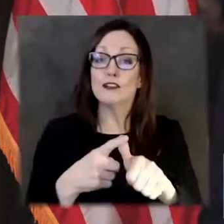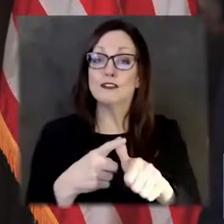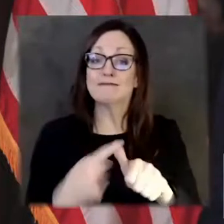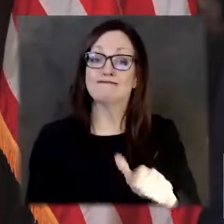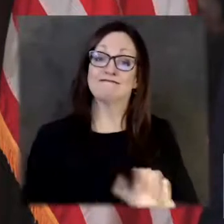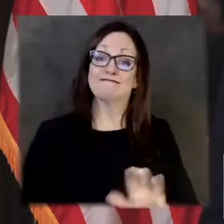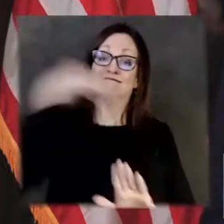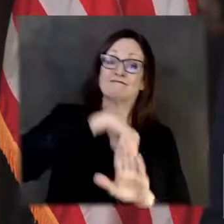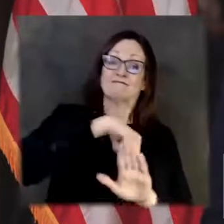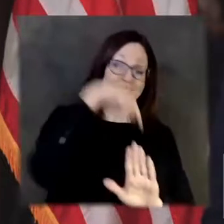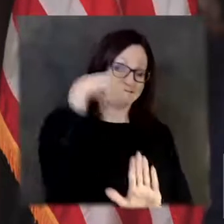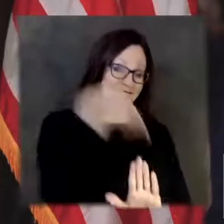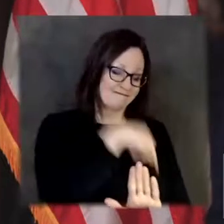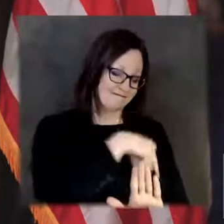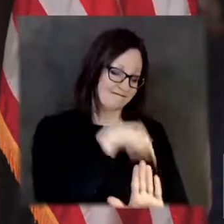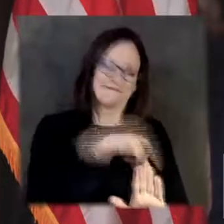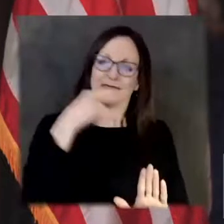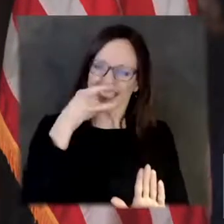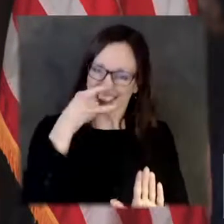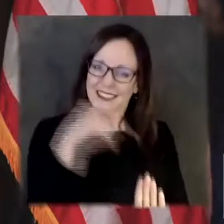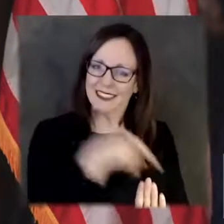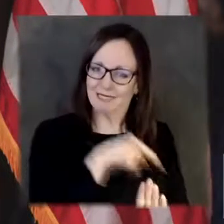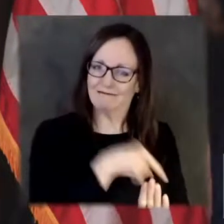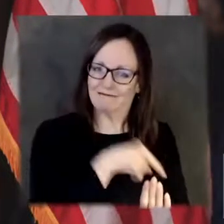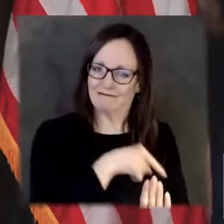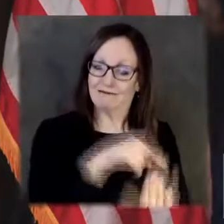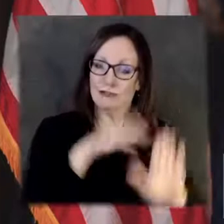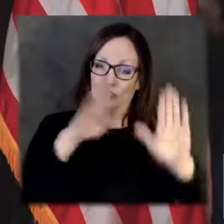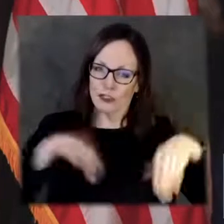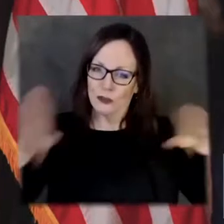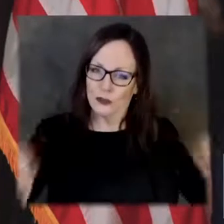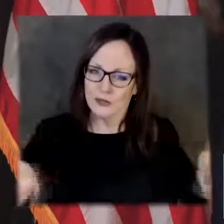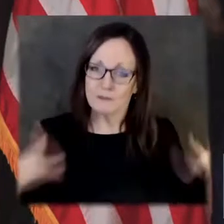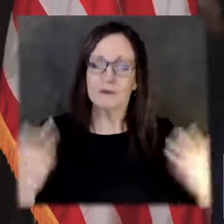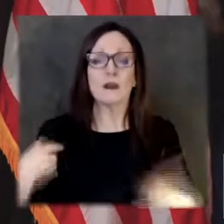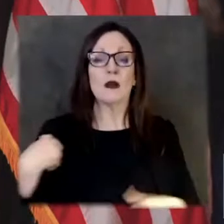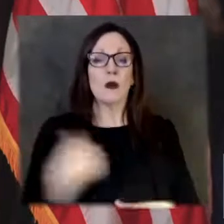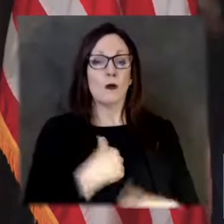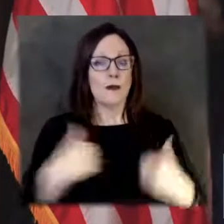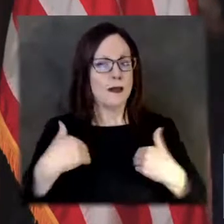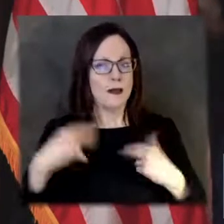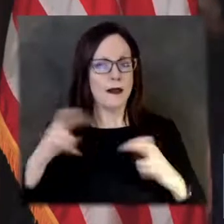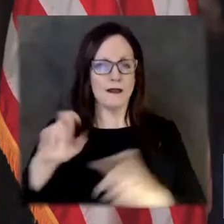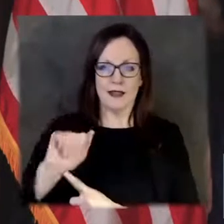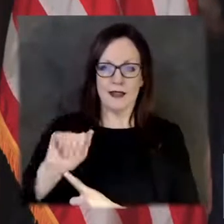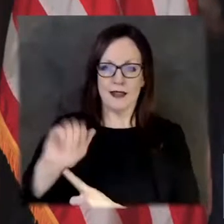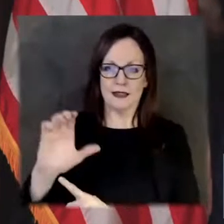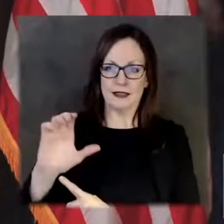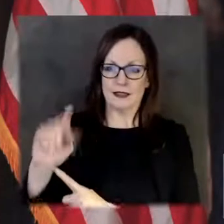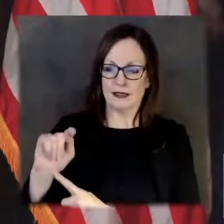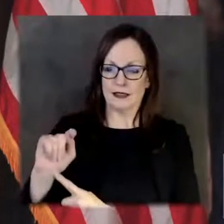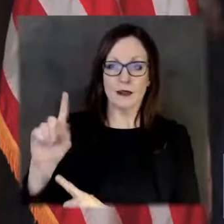Act 185 was passed and the legislature made promises to close Lincoln Hills and